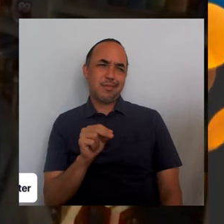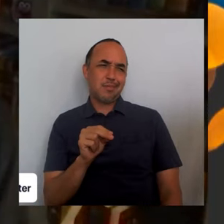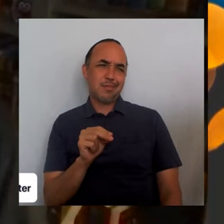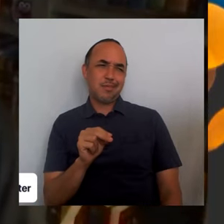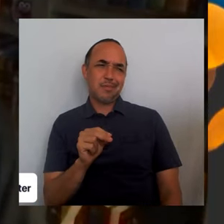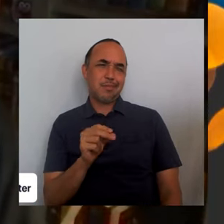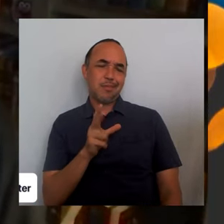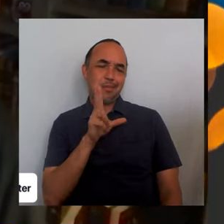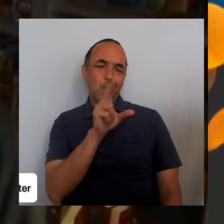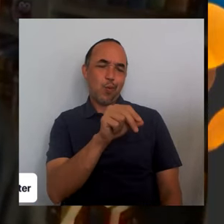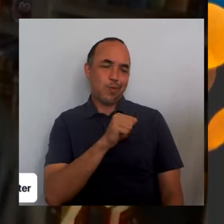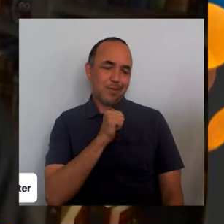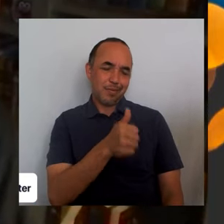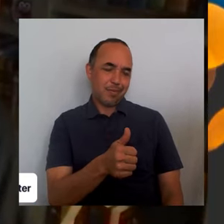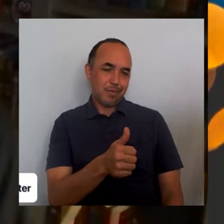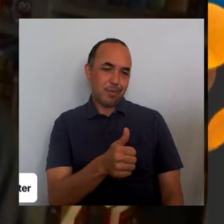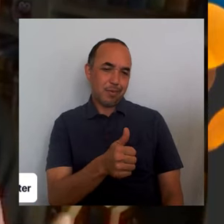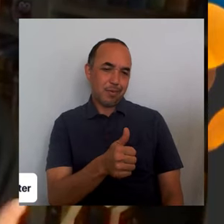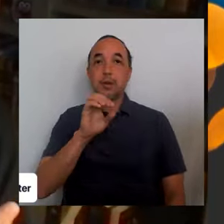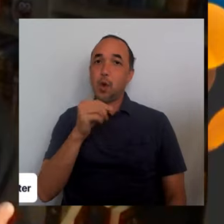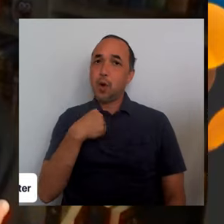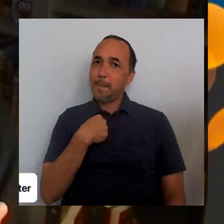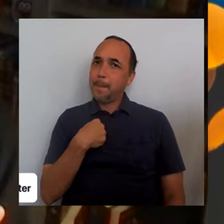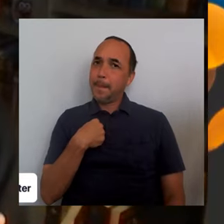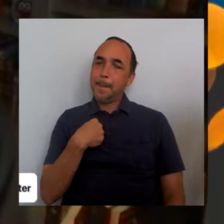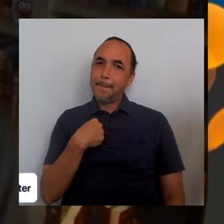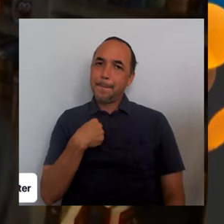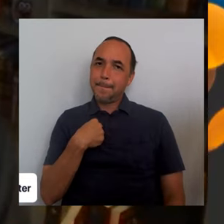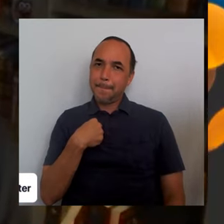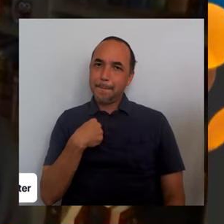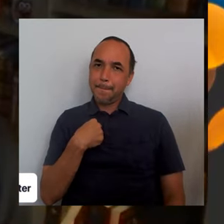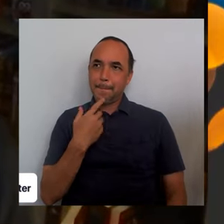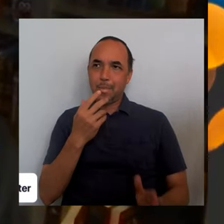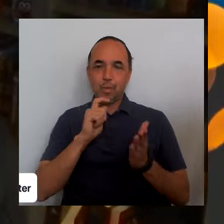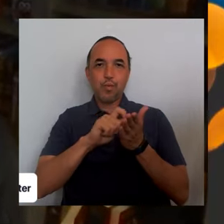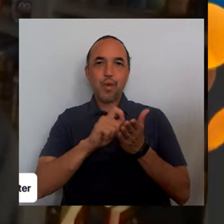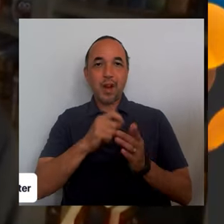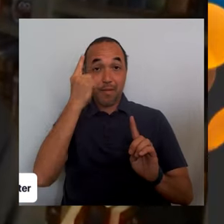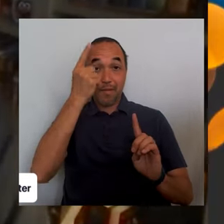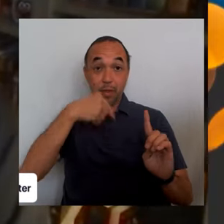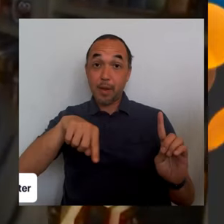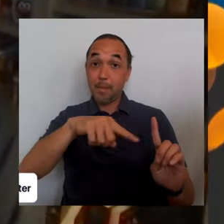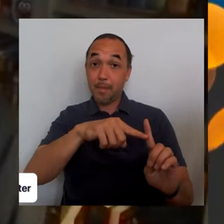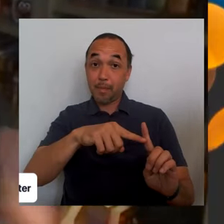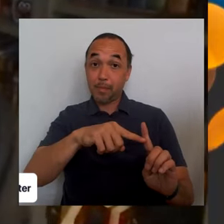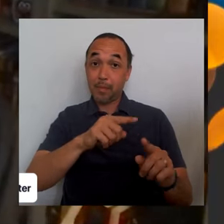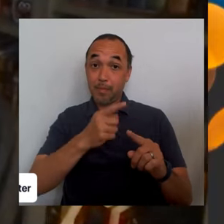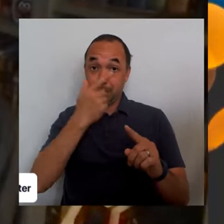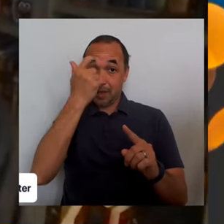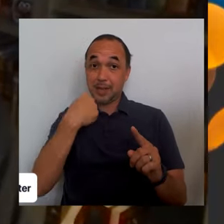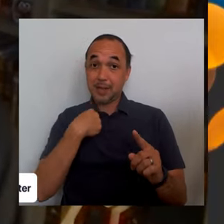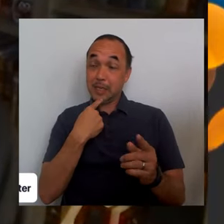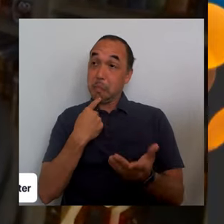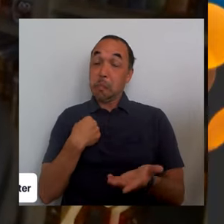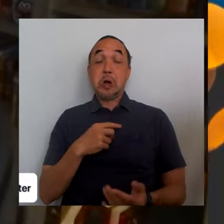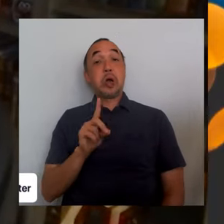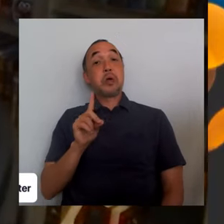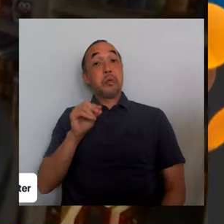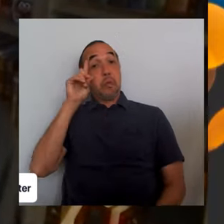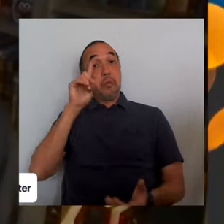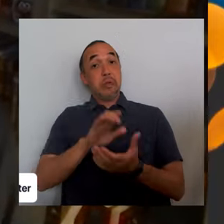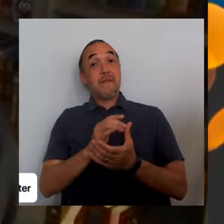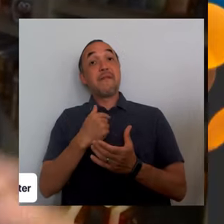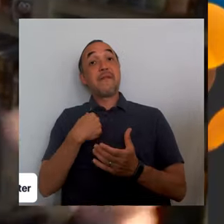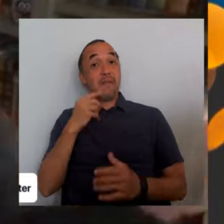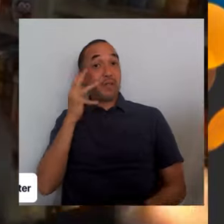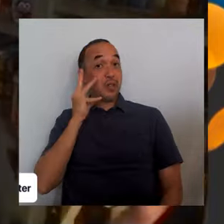I'm talking to them, but saying, because then I say after that, you know, but I do believe I've experienced things that